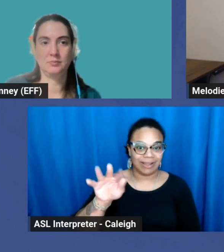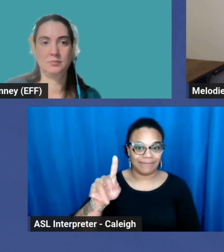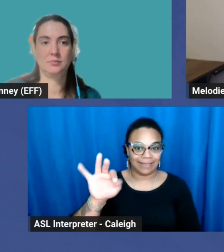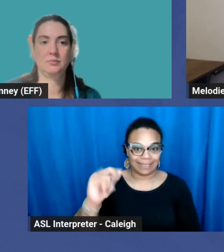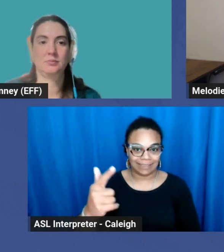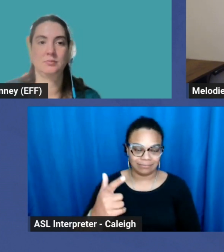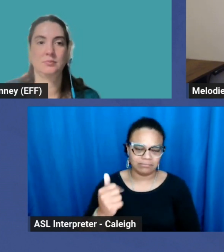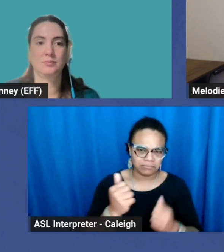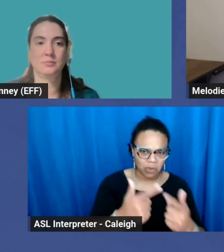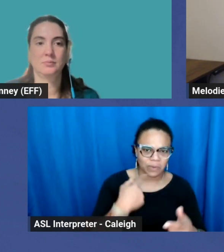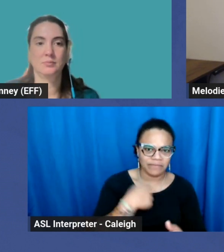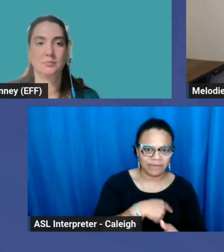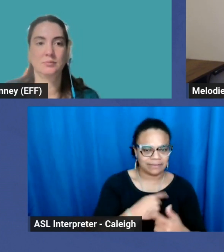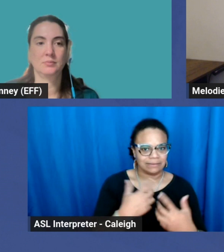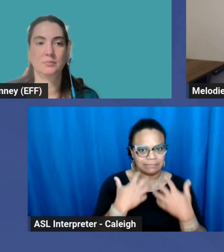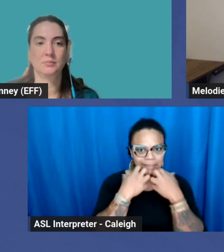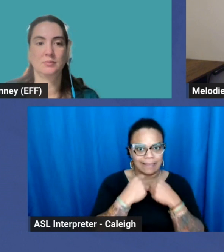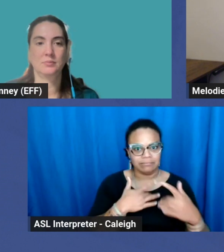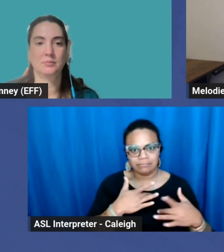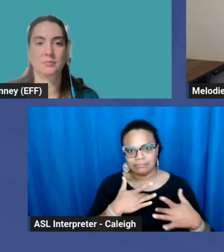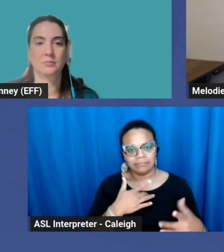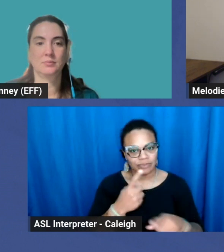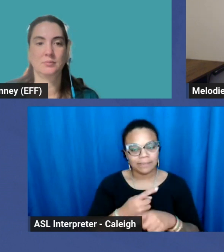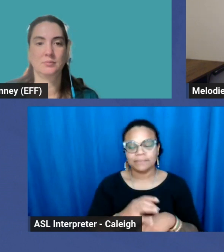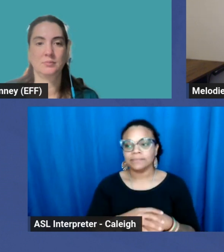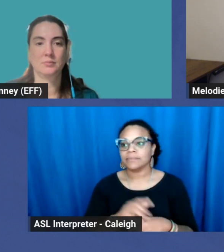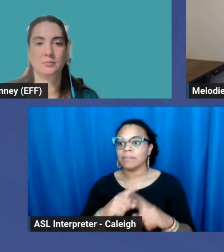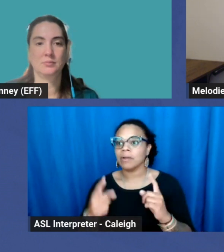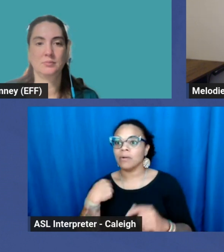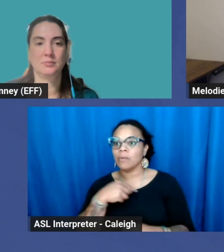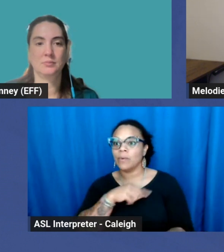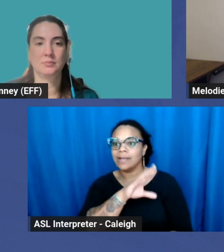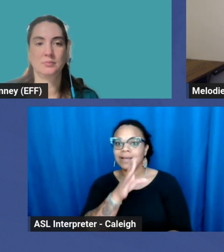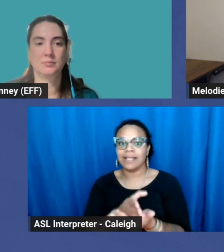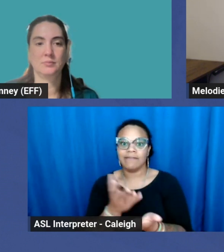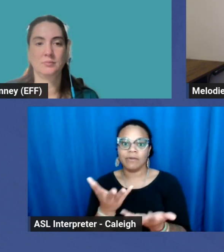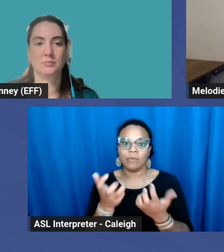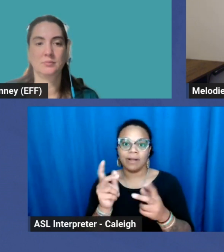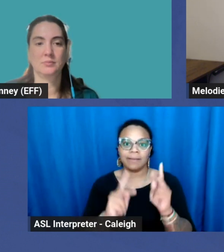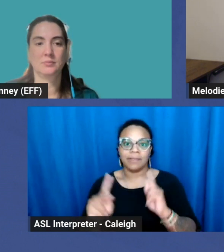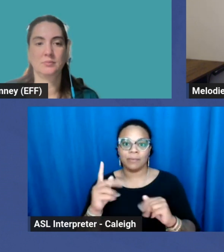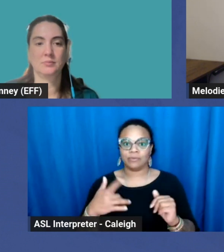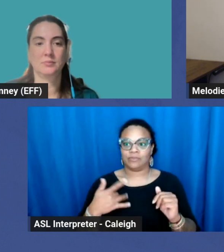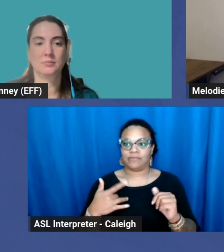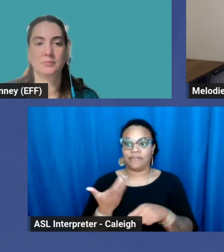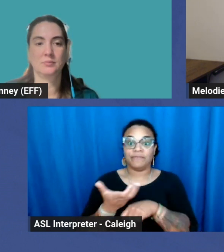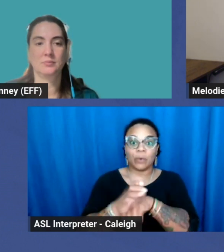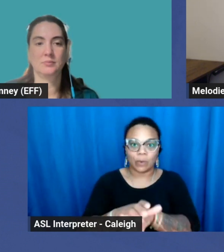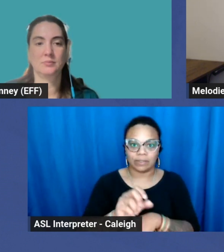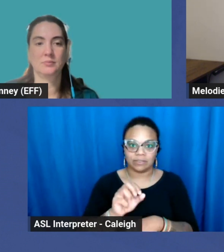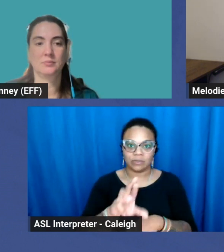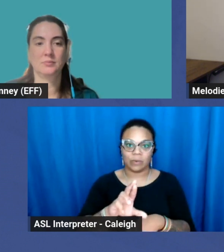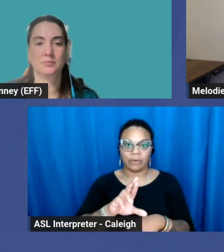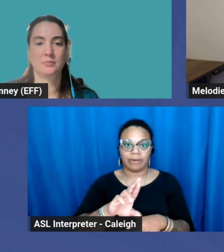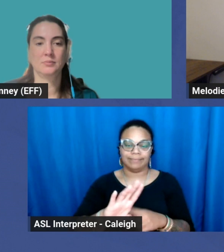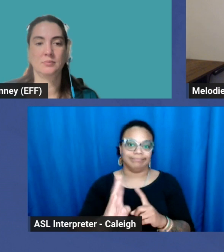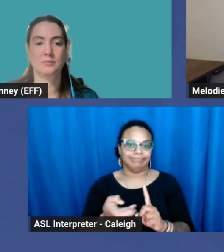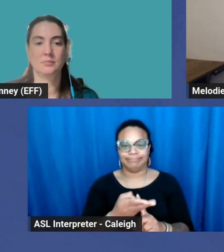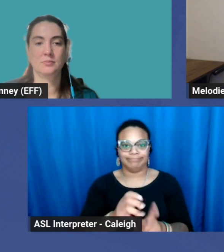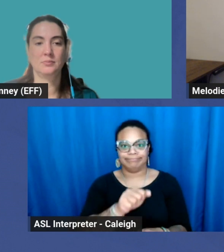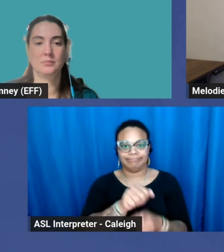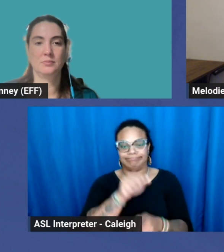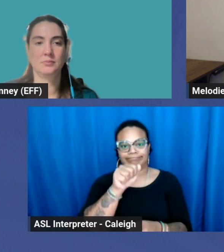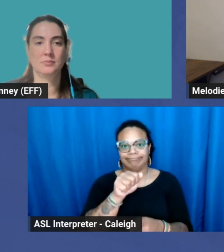want folks to be in a position where they're, forced or coerced into